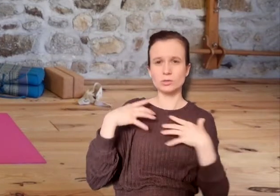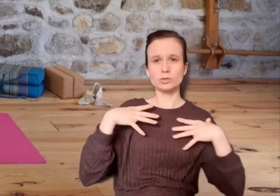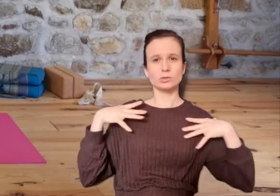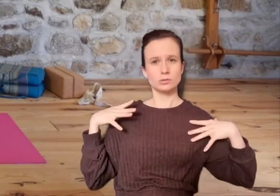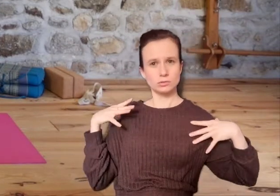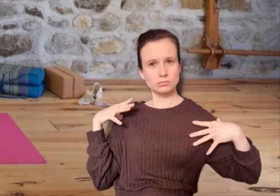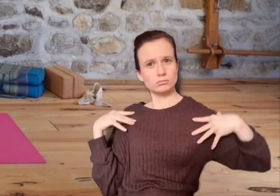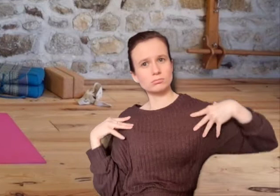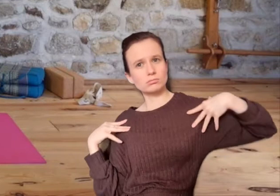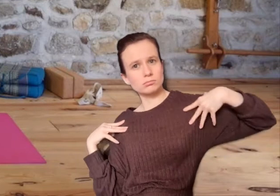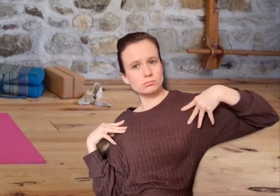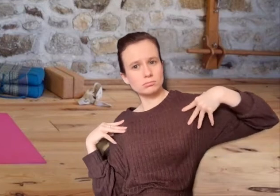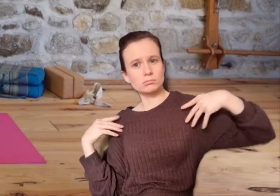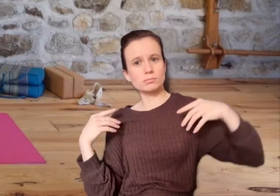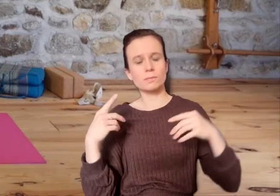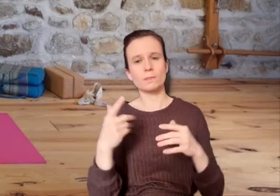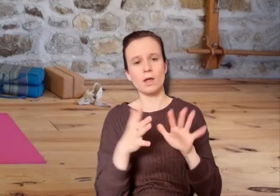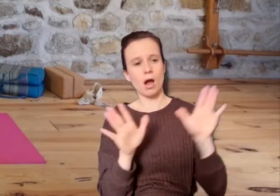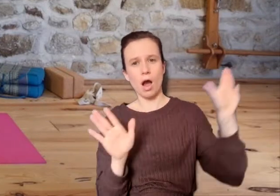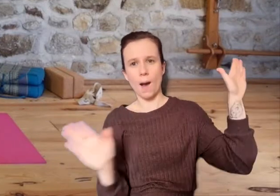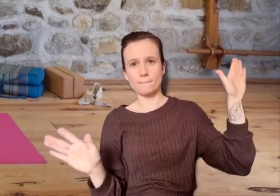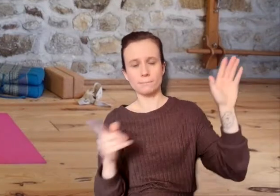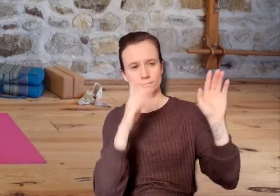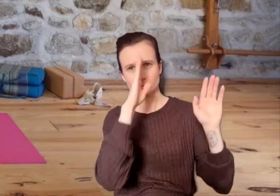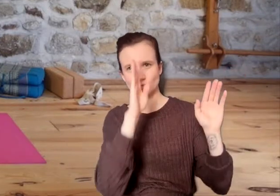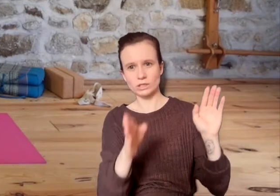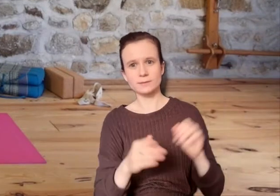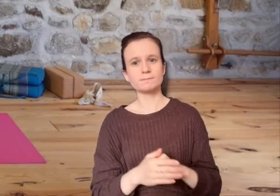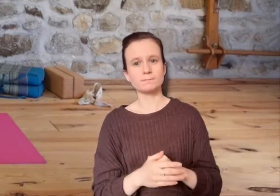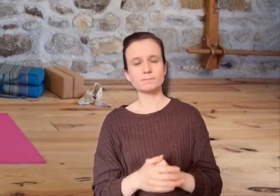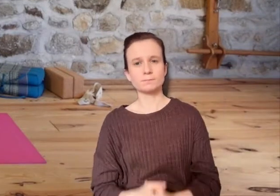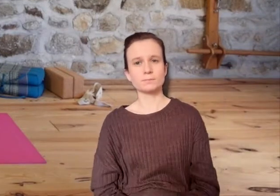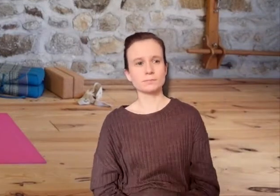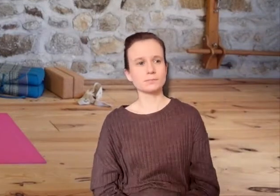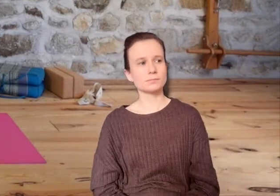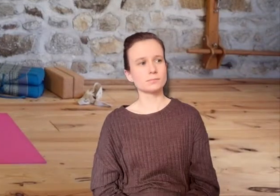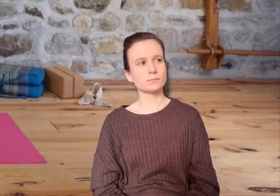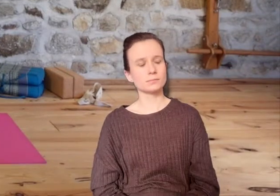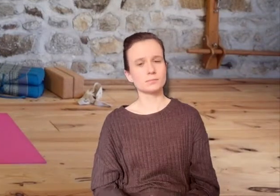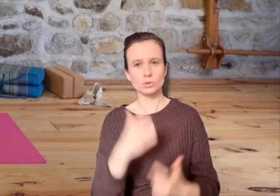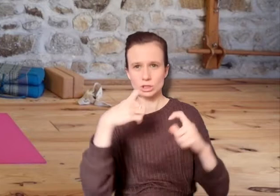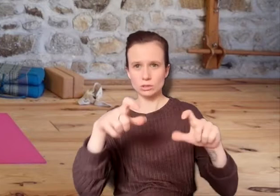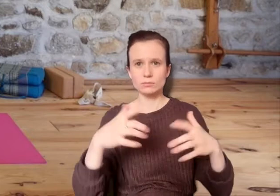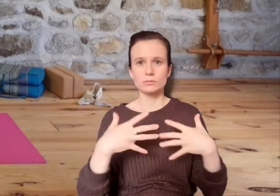own and let the arm and the shoulder be slightly secondary, yeah? Continue the breath.